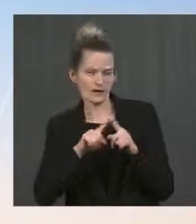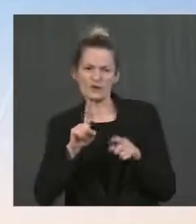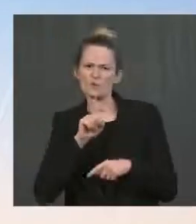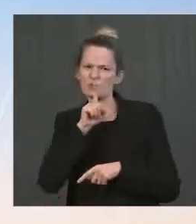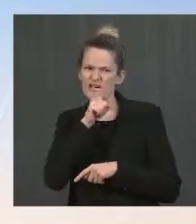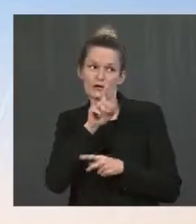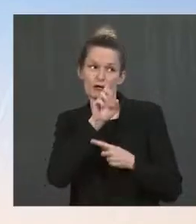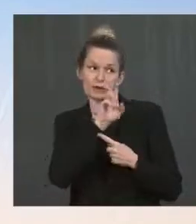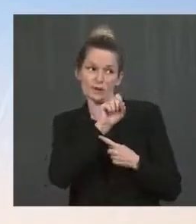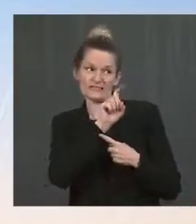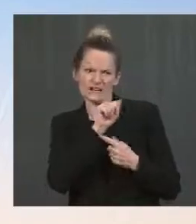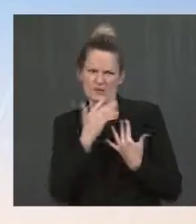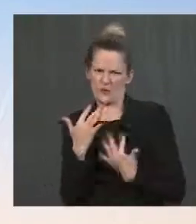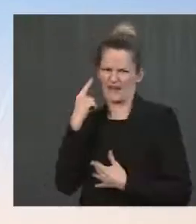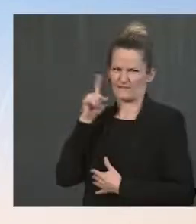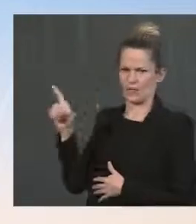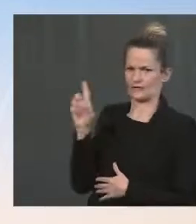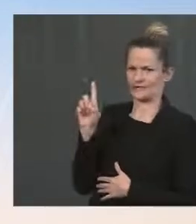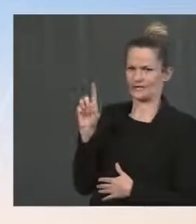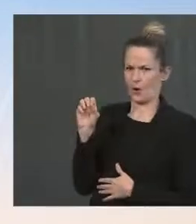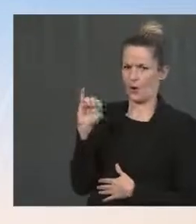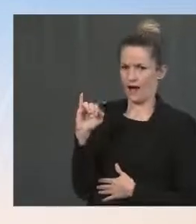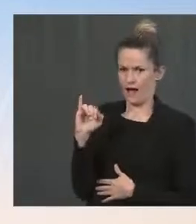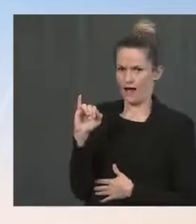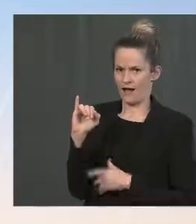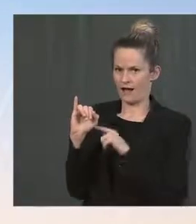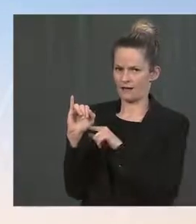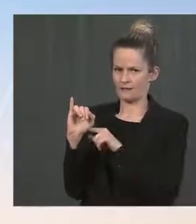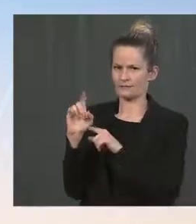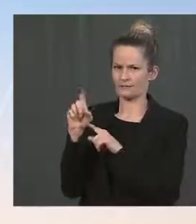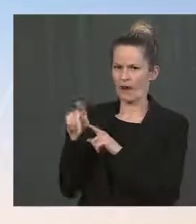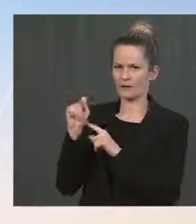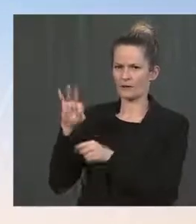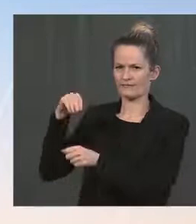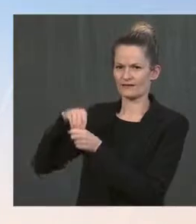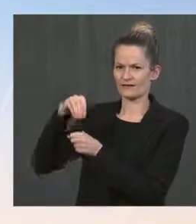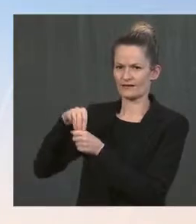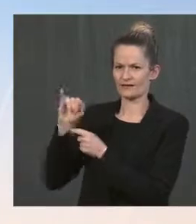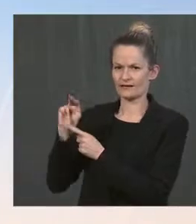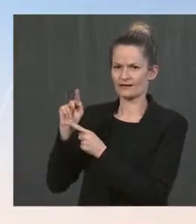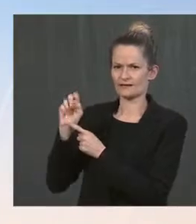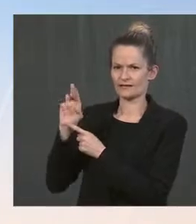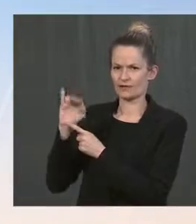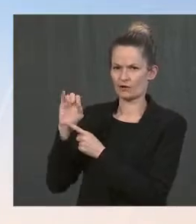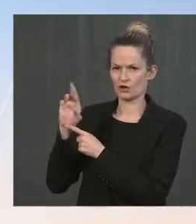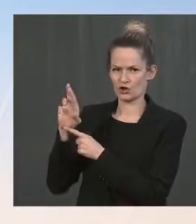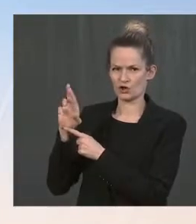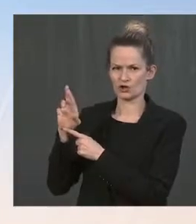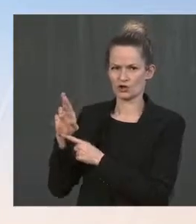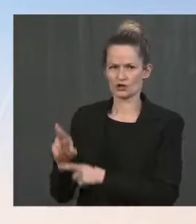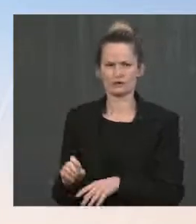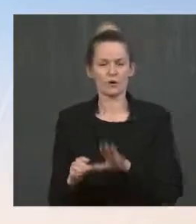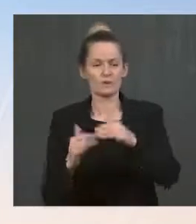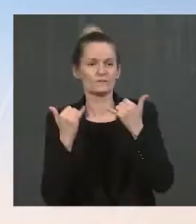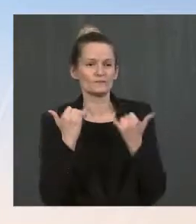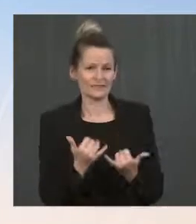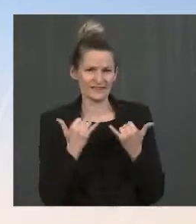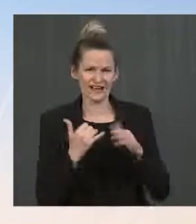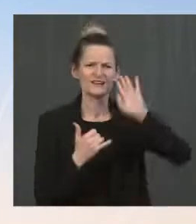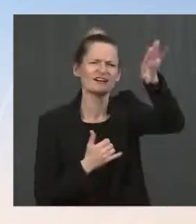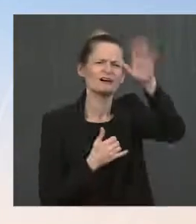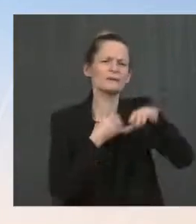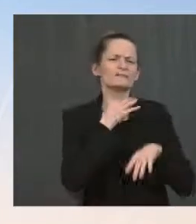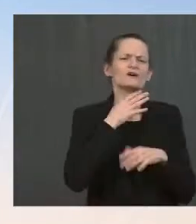that DOJ has a price fixing case against Tyson. How much of the profiteering and the lack of competition do you think